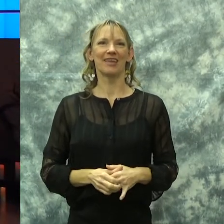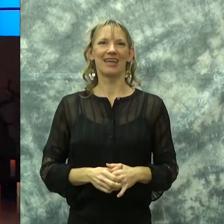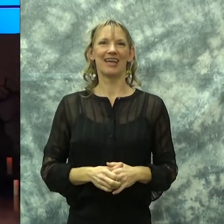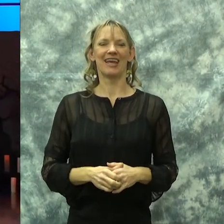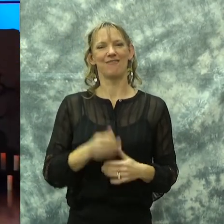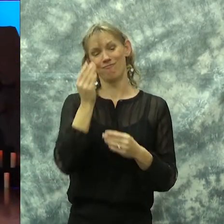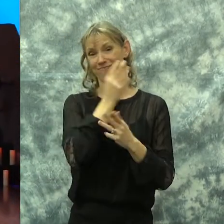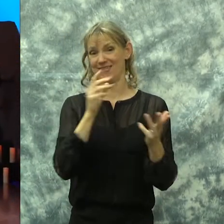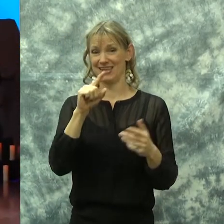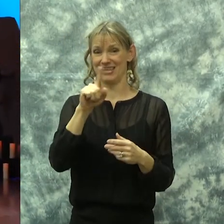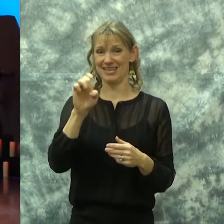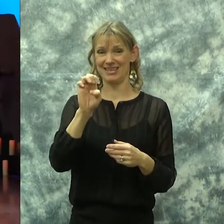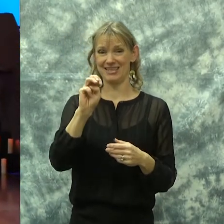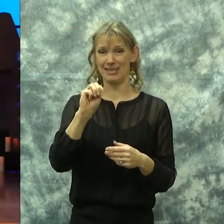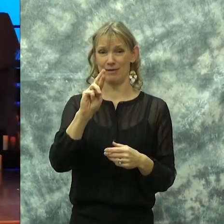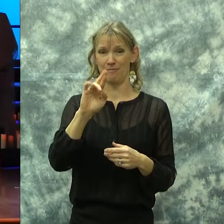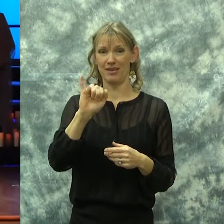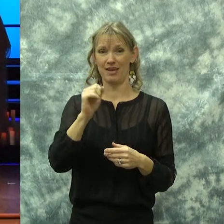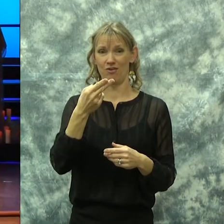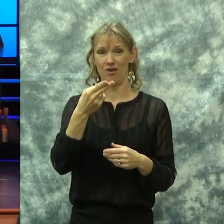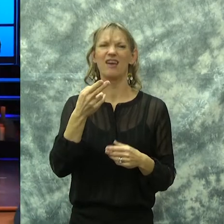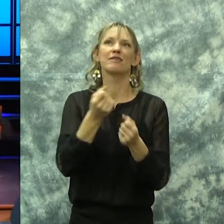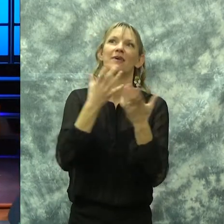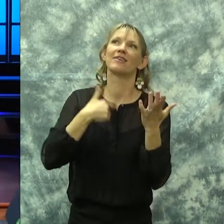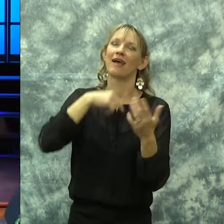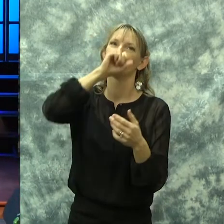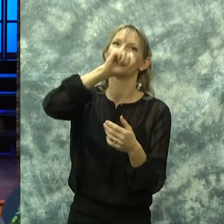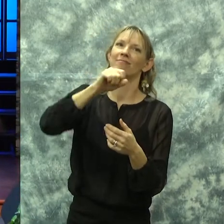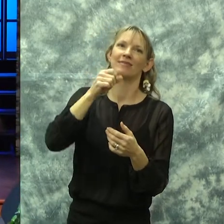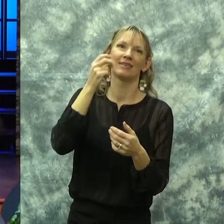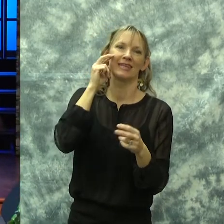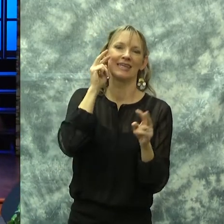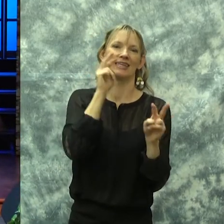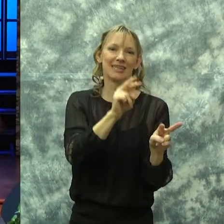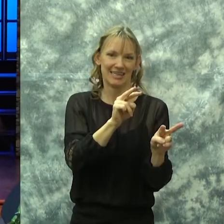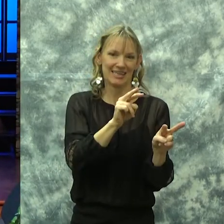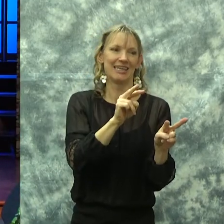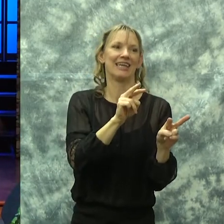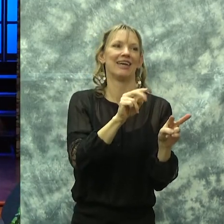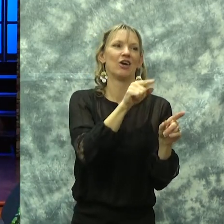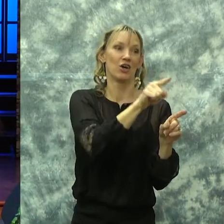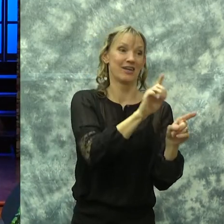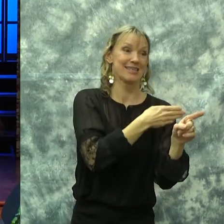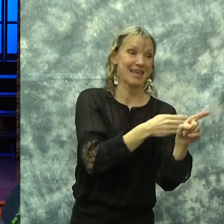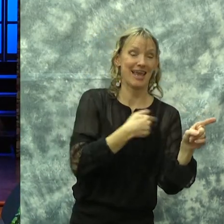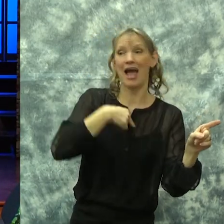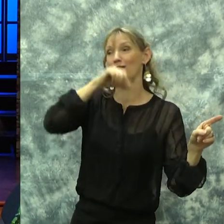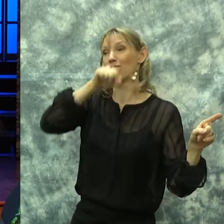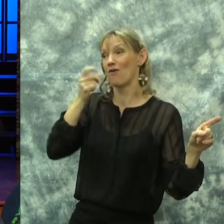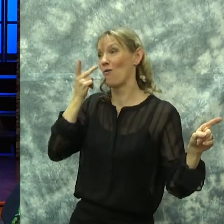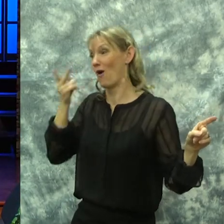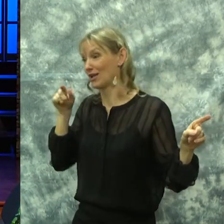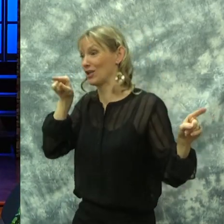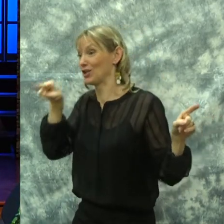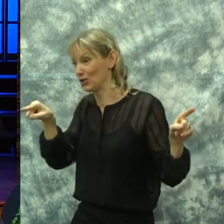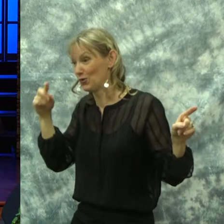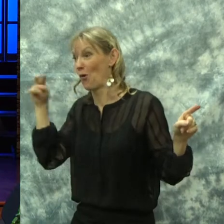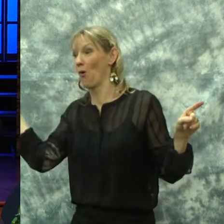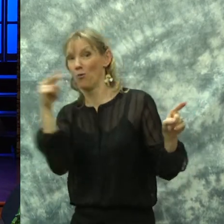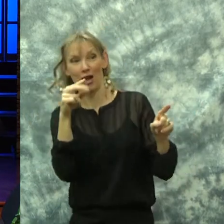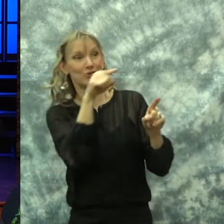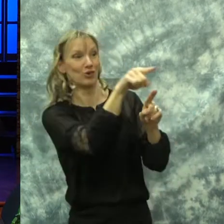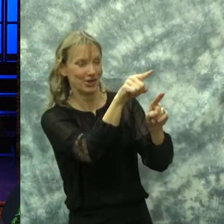I will say, Zamira, that as much as I love watching Maddie sing, I love watching you watch her sing, so that was very special. So it's wonderful.